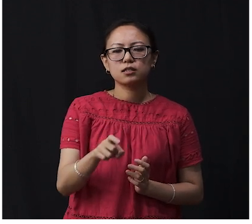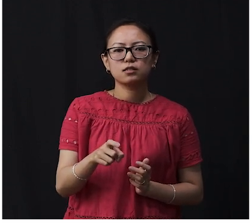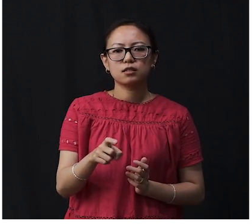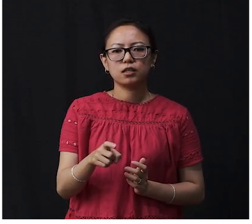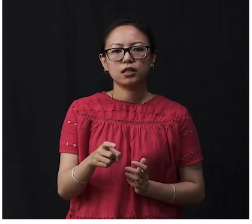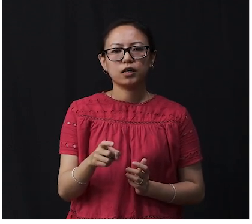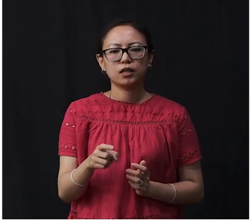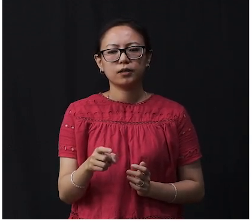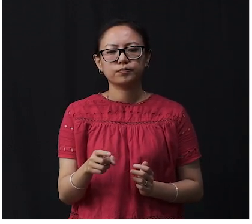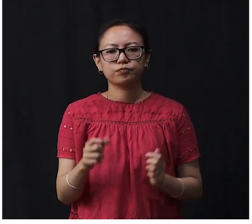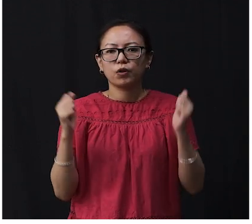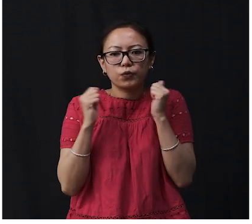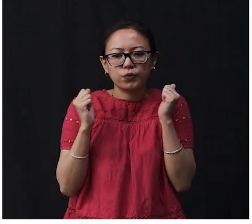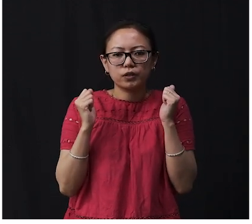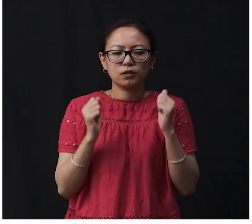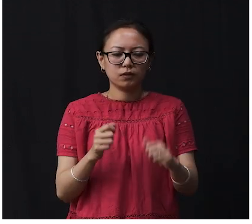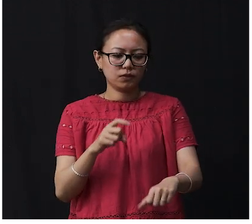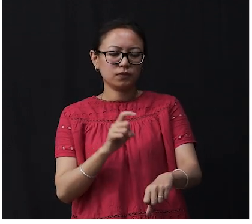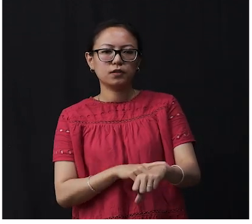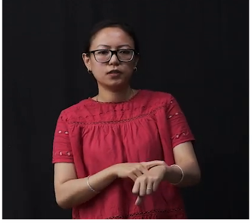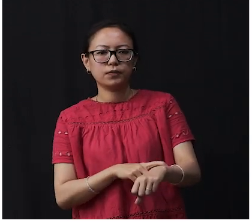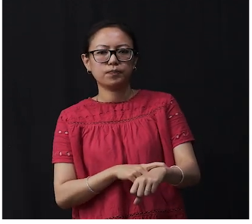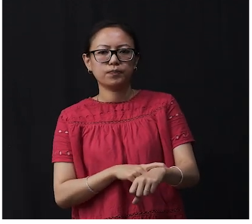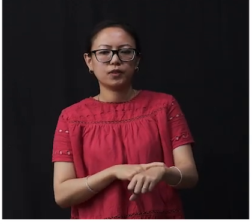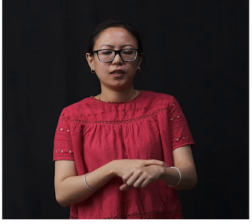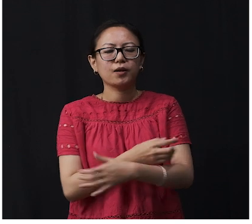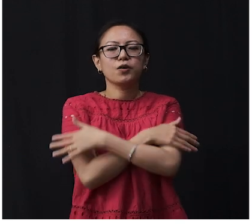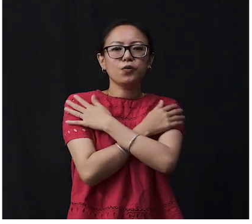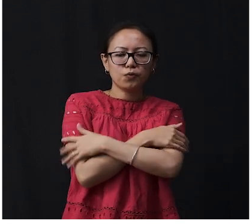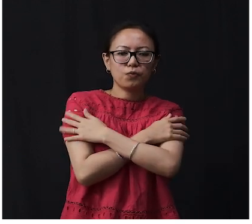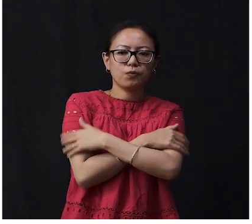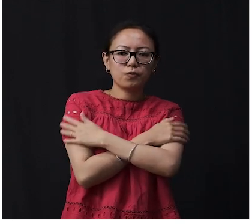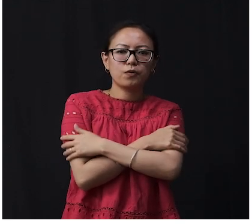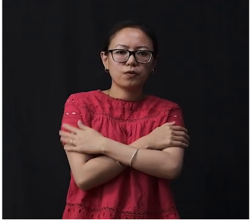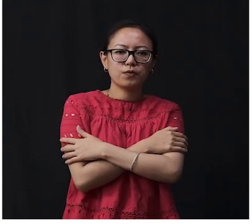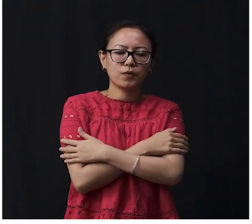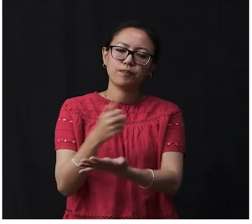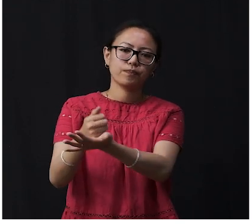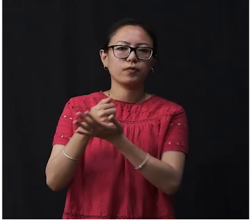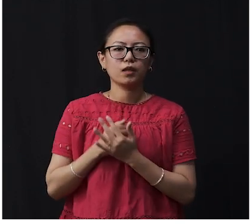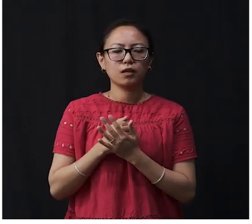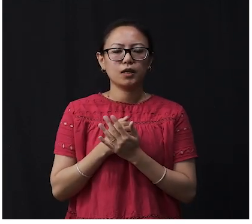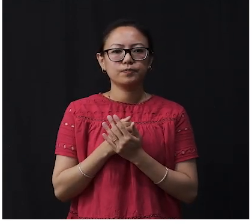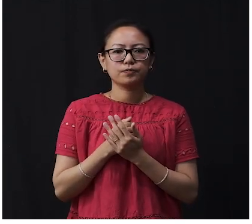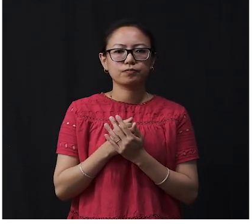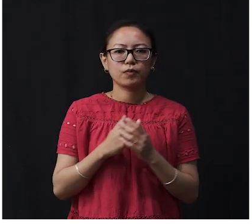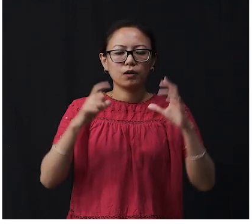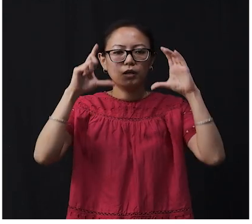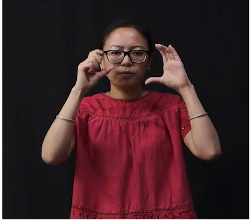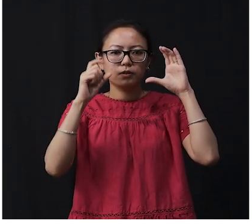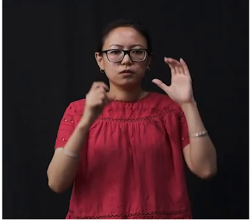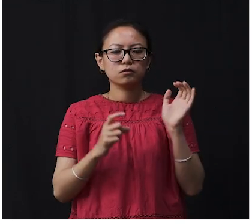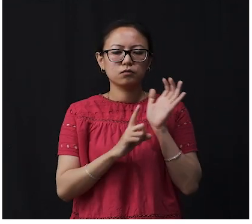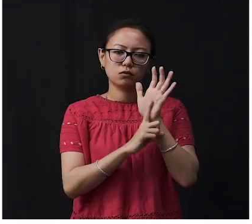the winter. Here is a picture of a squirrel. See the squirrel, it is very tiny, but it has a very fluffy big